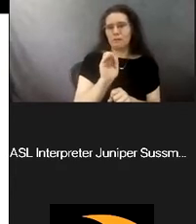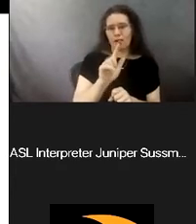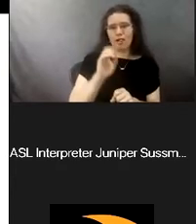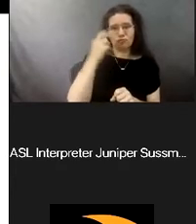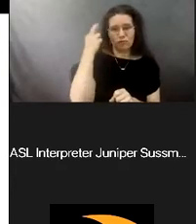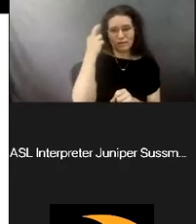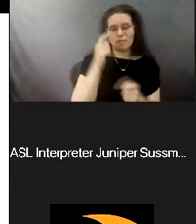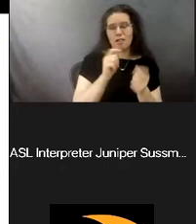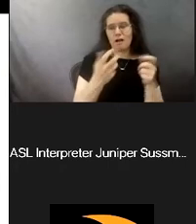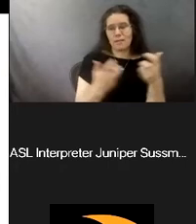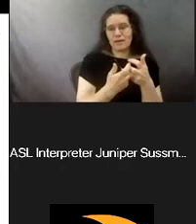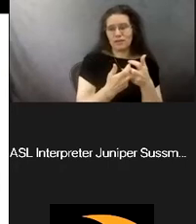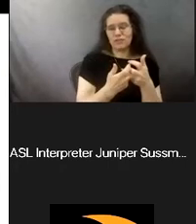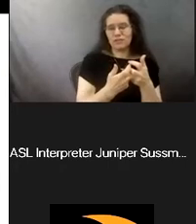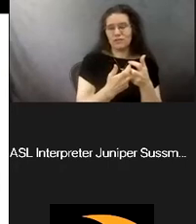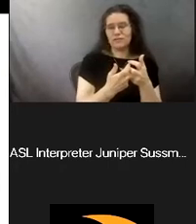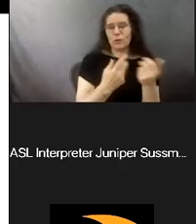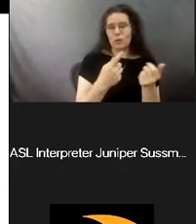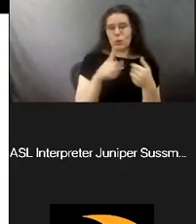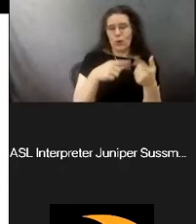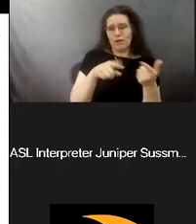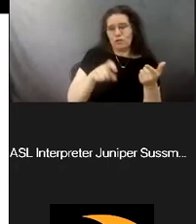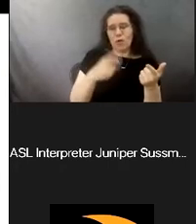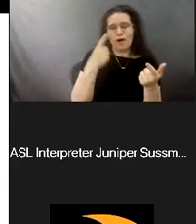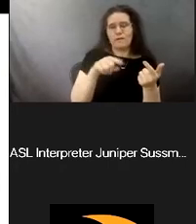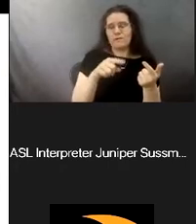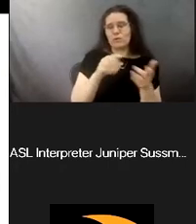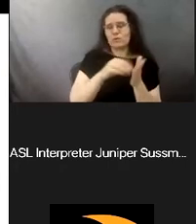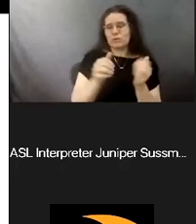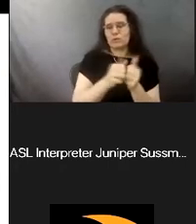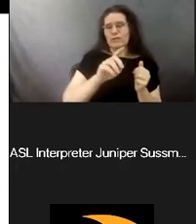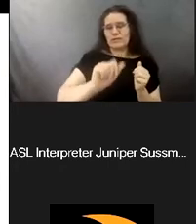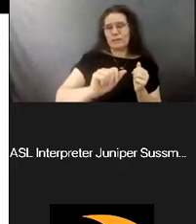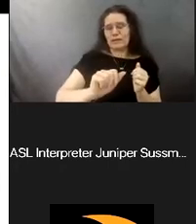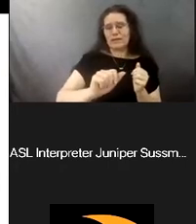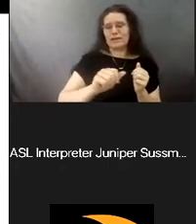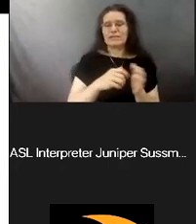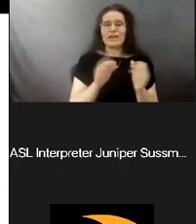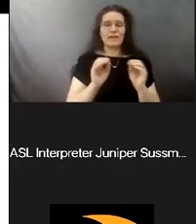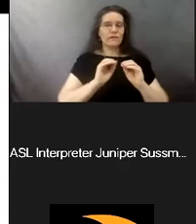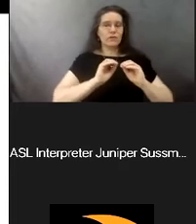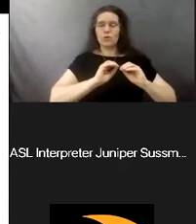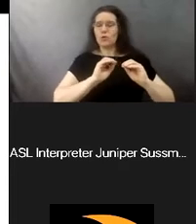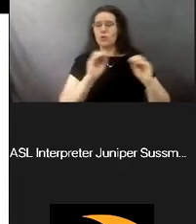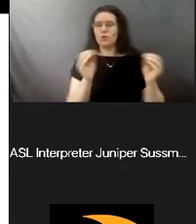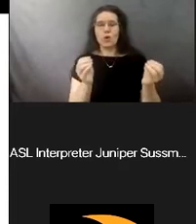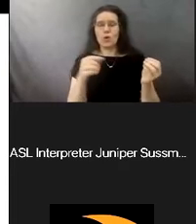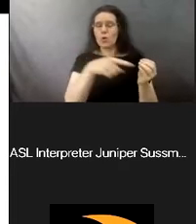access for students with disabilities, absent a showing that the modifications would constitute a fundamental alteration of the